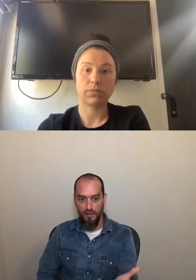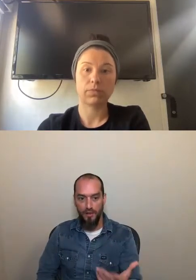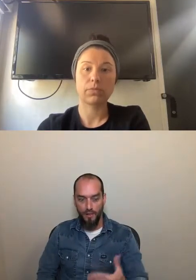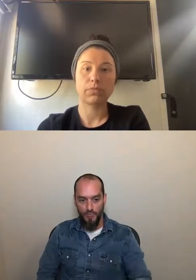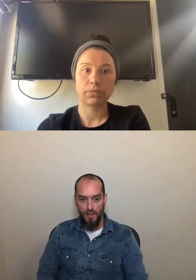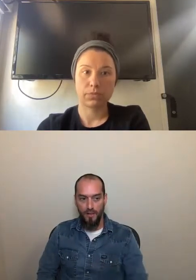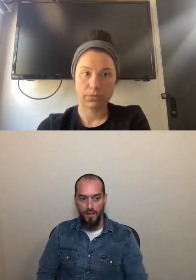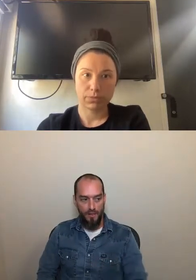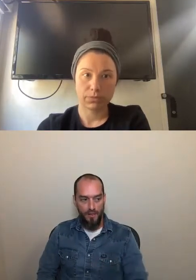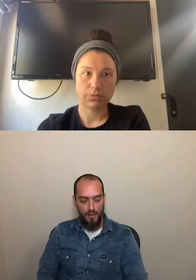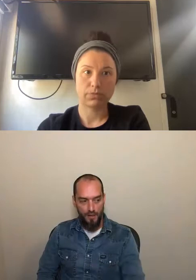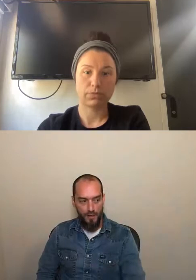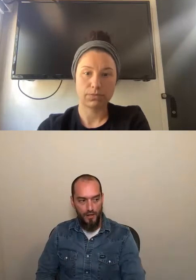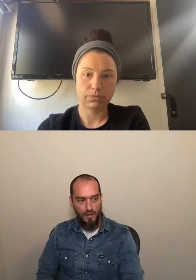apartment.